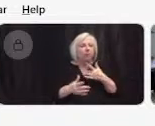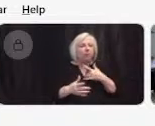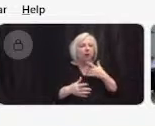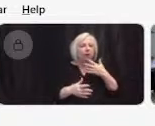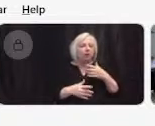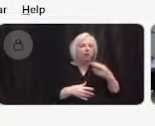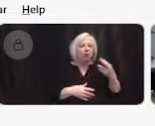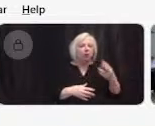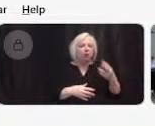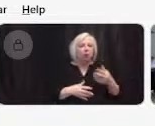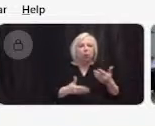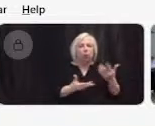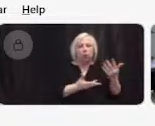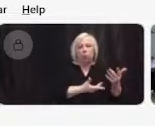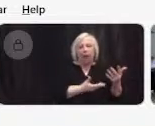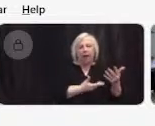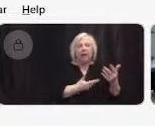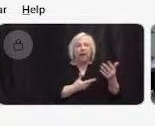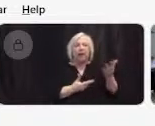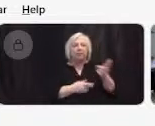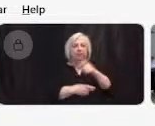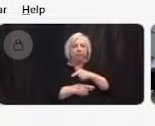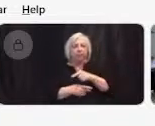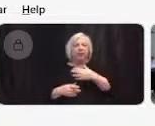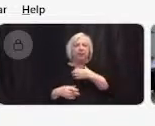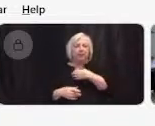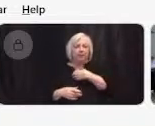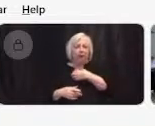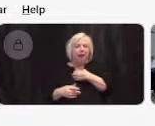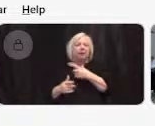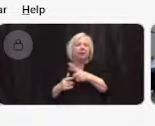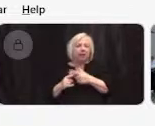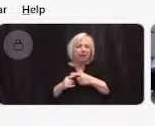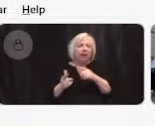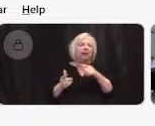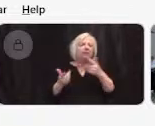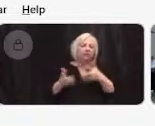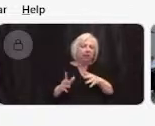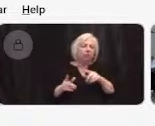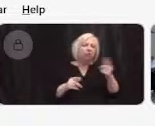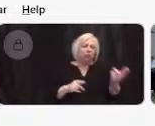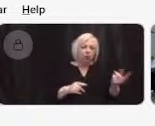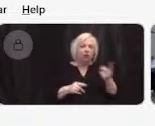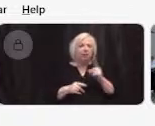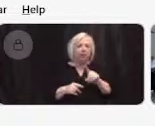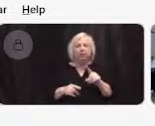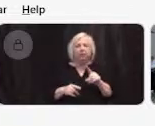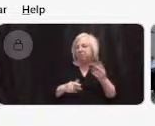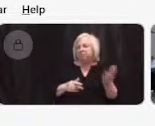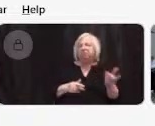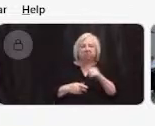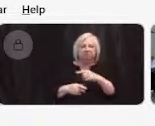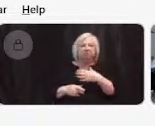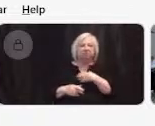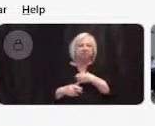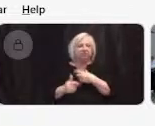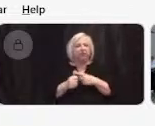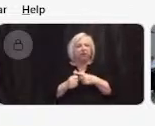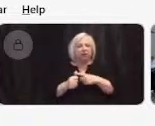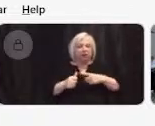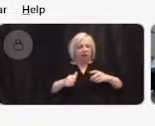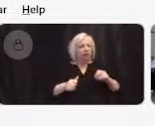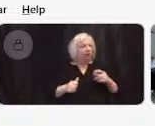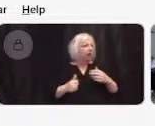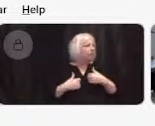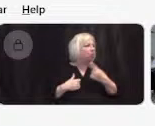opposition card come up and then you come up thereafter for any rebuttals or response? I'll let the card have the floor. Thank you. All right,